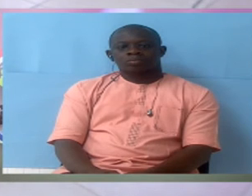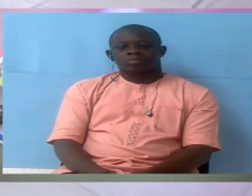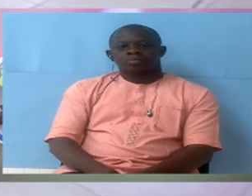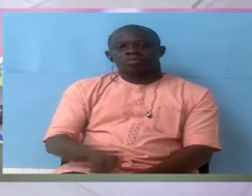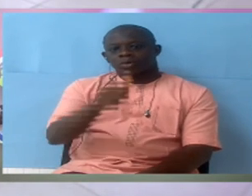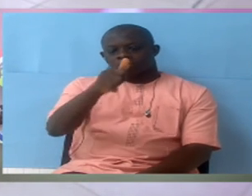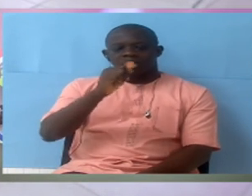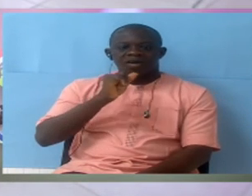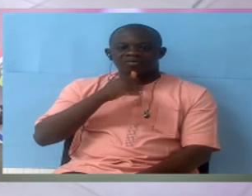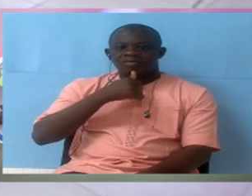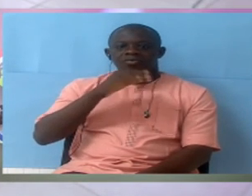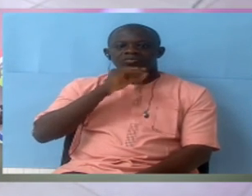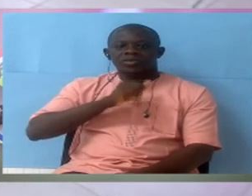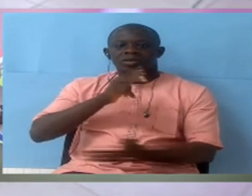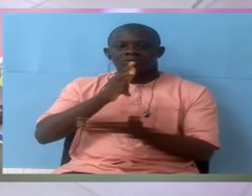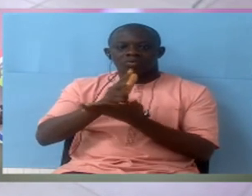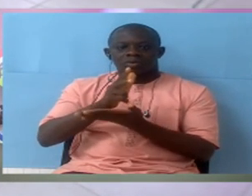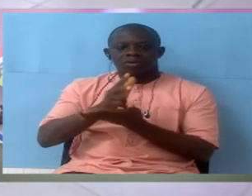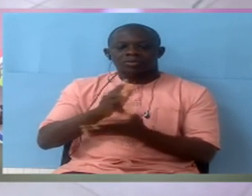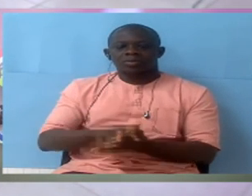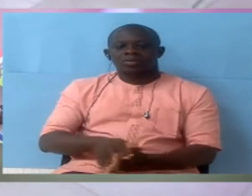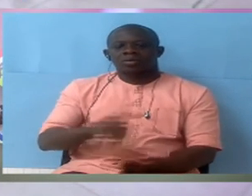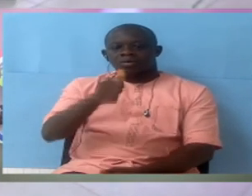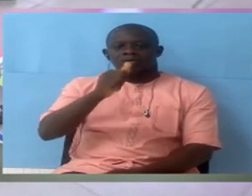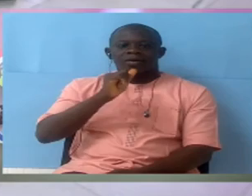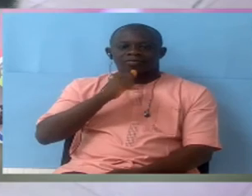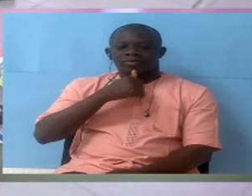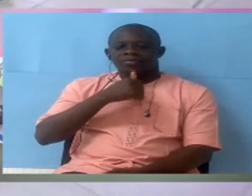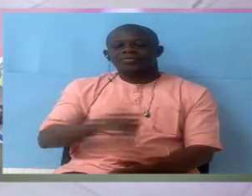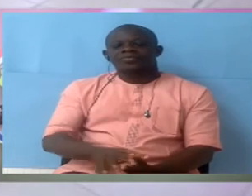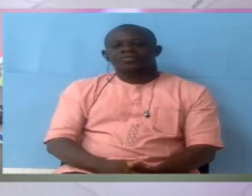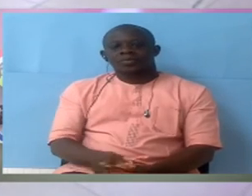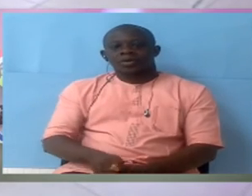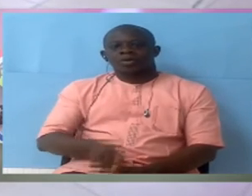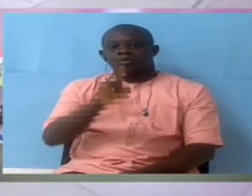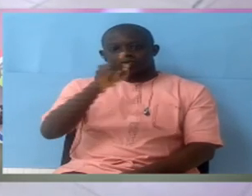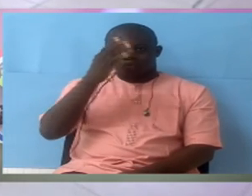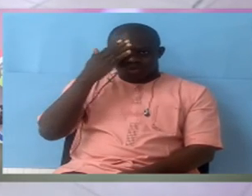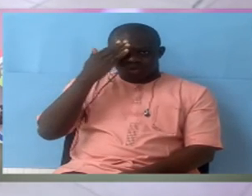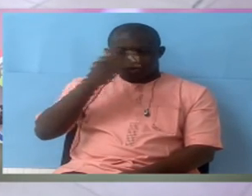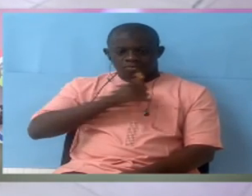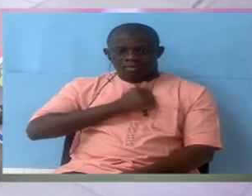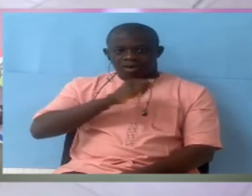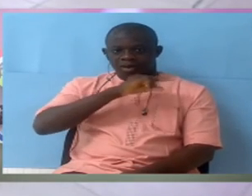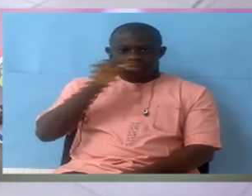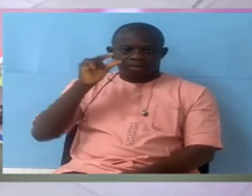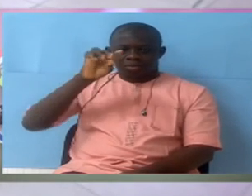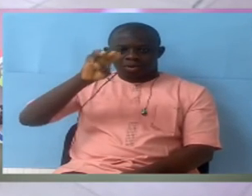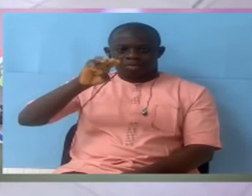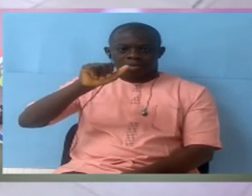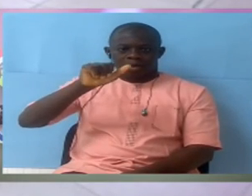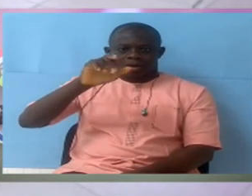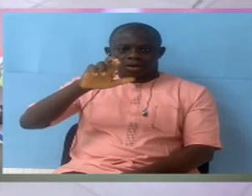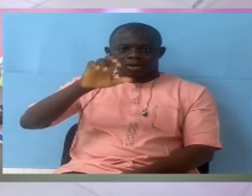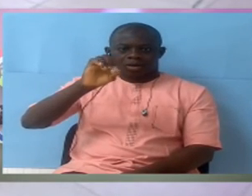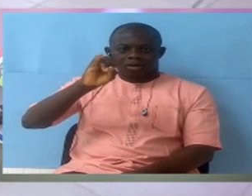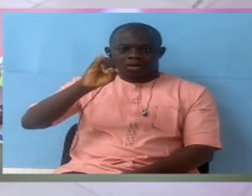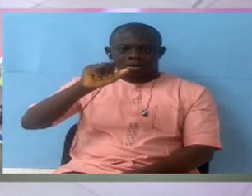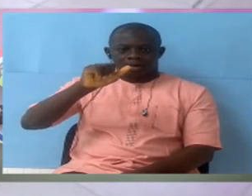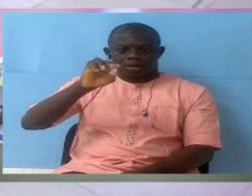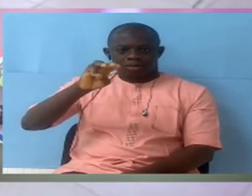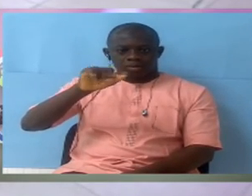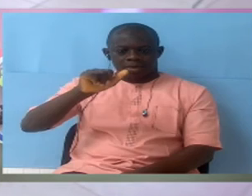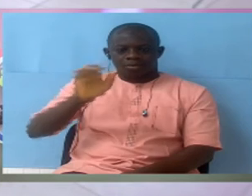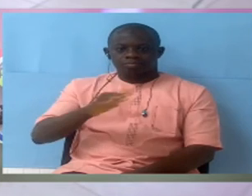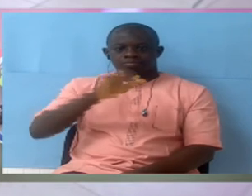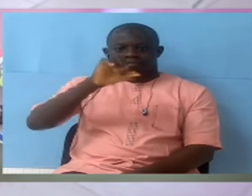Good afternoon, Mr. Witness. Good afternoon. As you already know, my name is Mariama Singate, and I